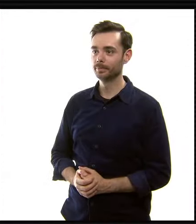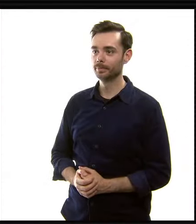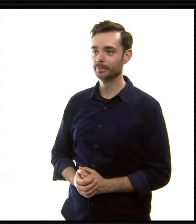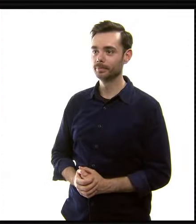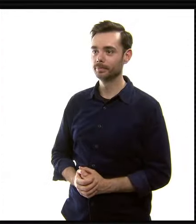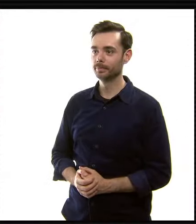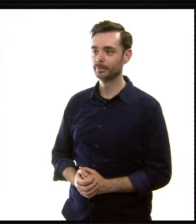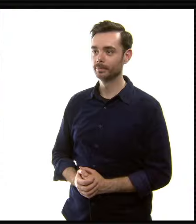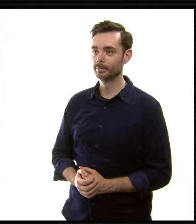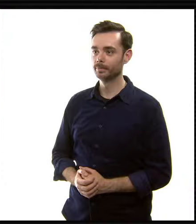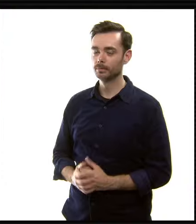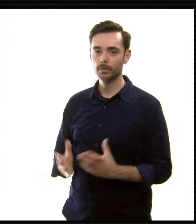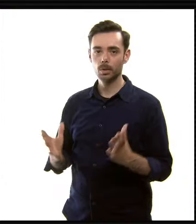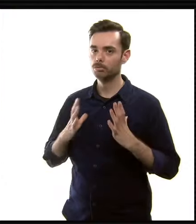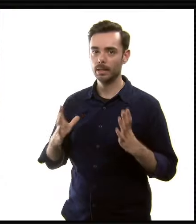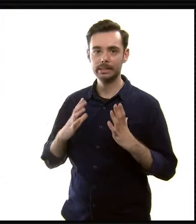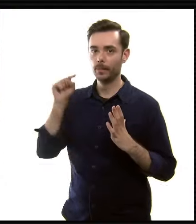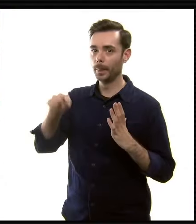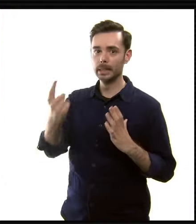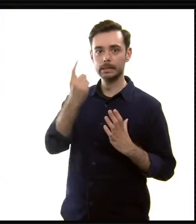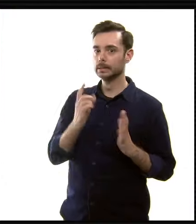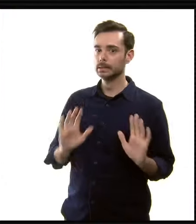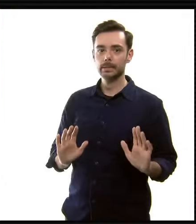We are not ready for this.